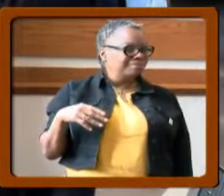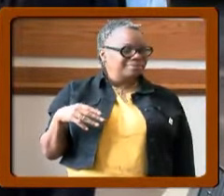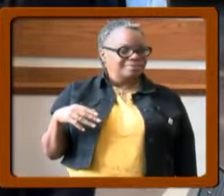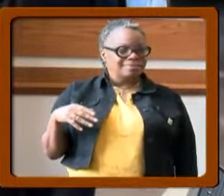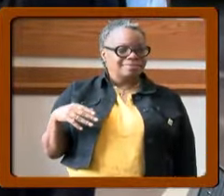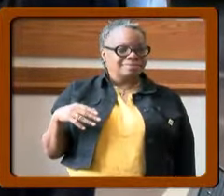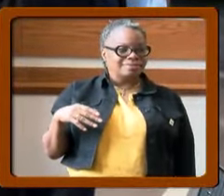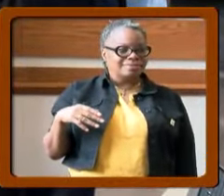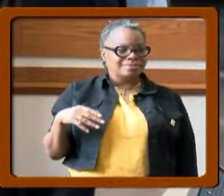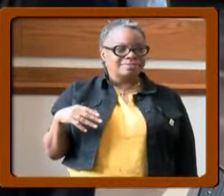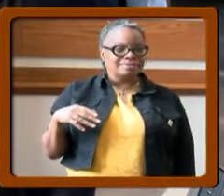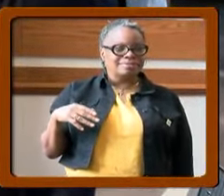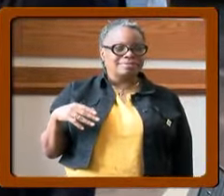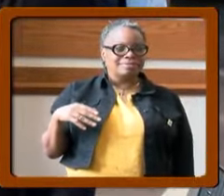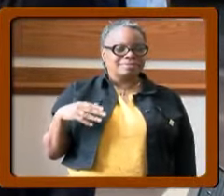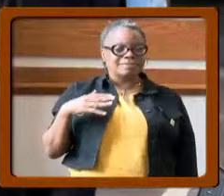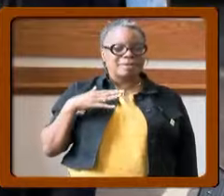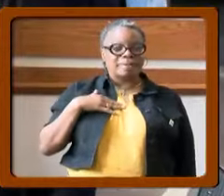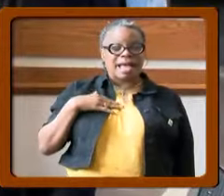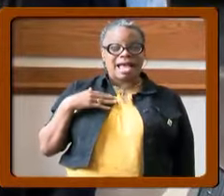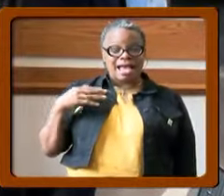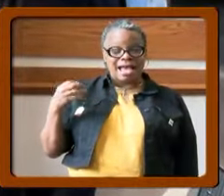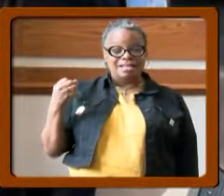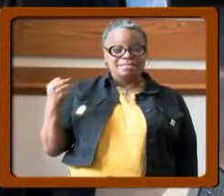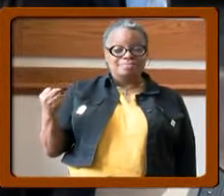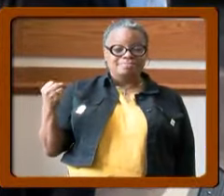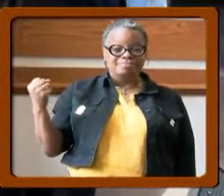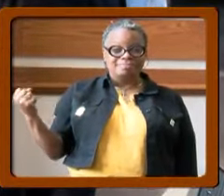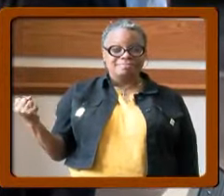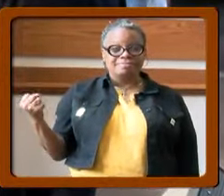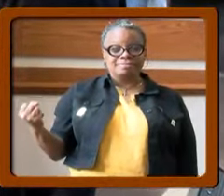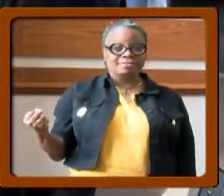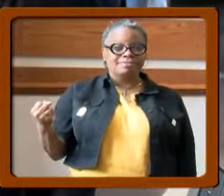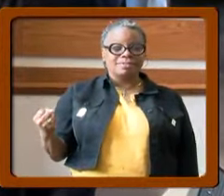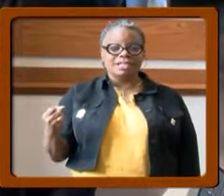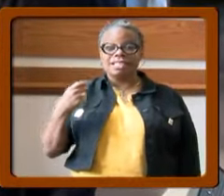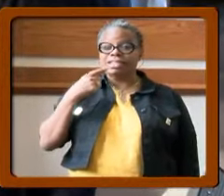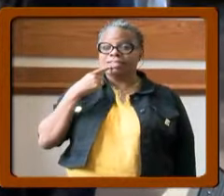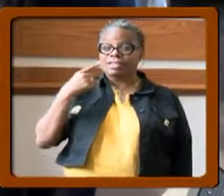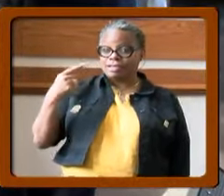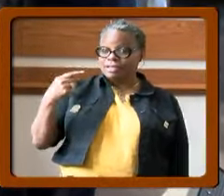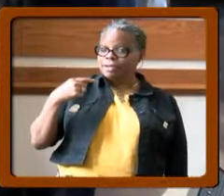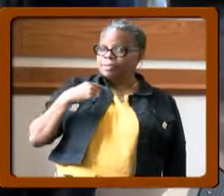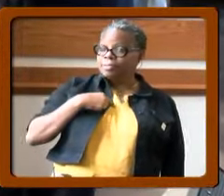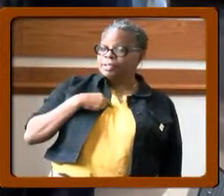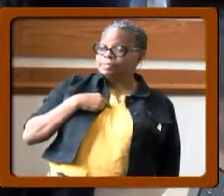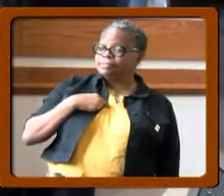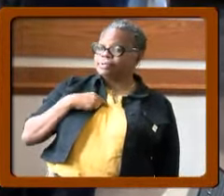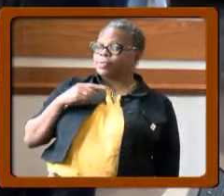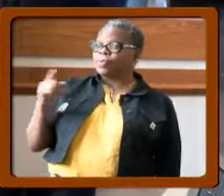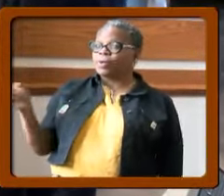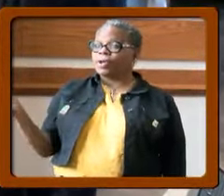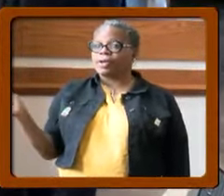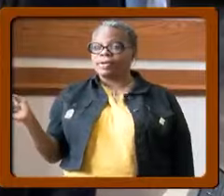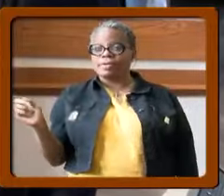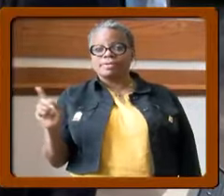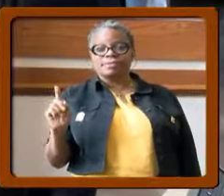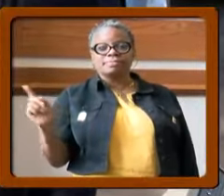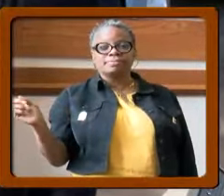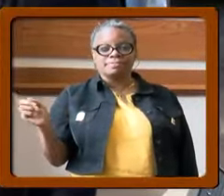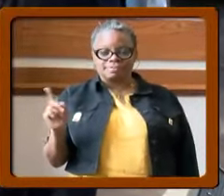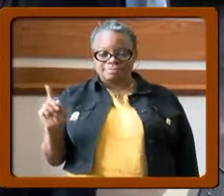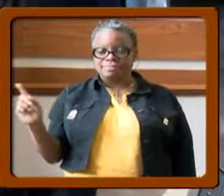Lord on my side. Come on. Tell me where